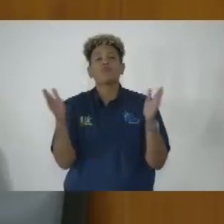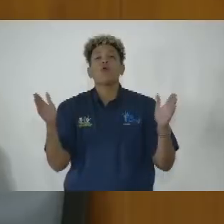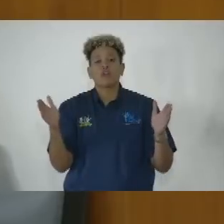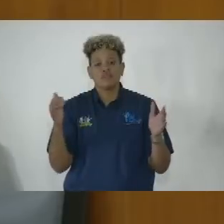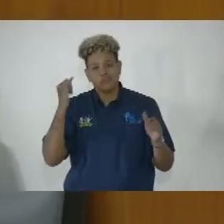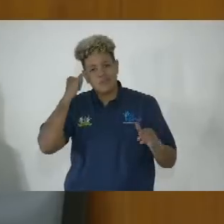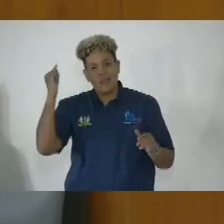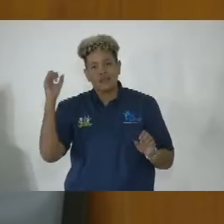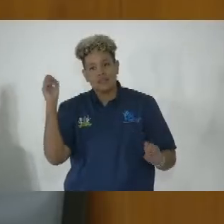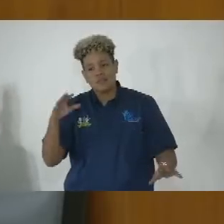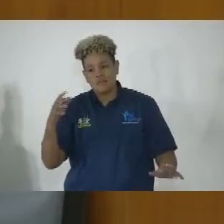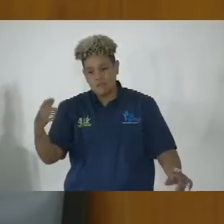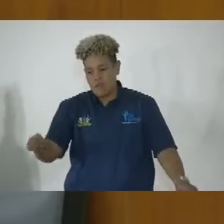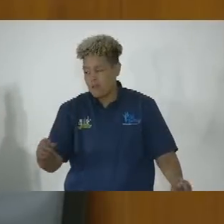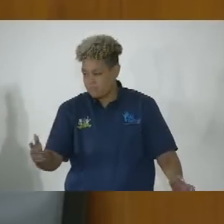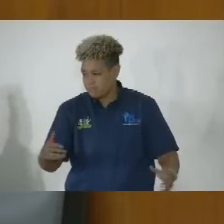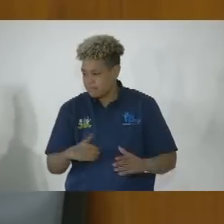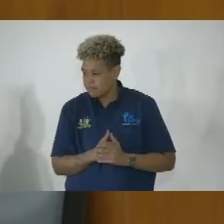sense.